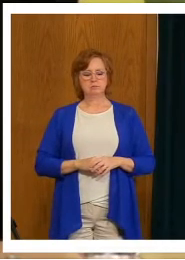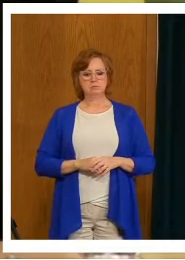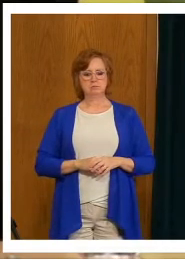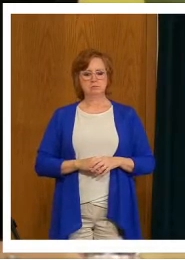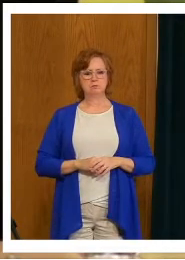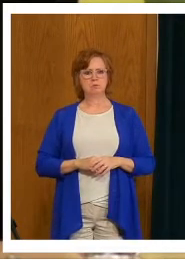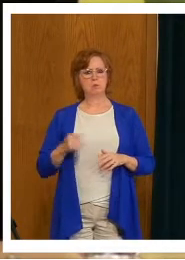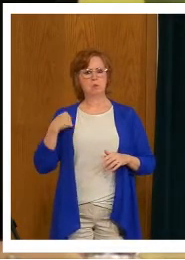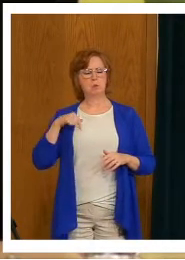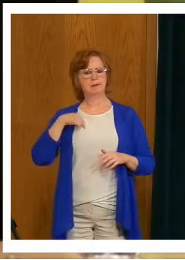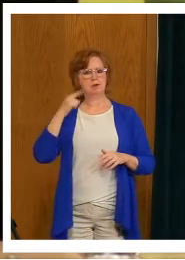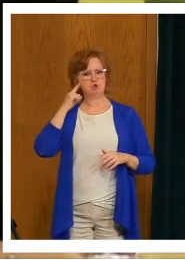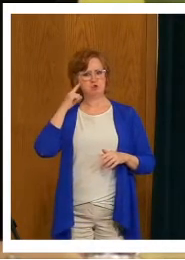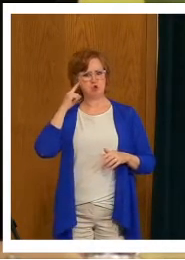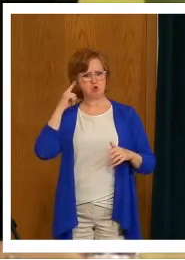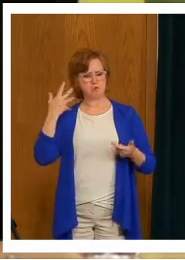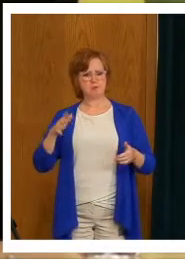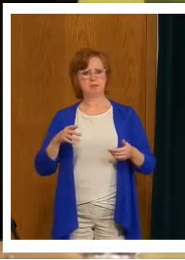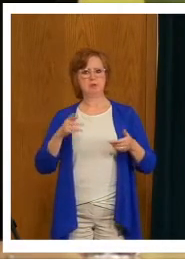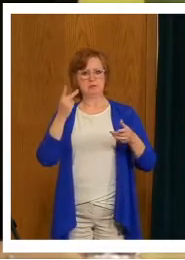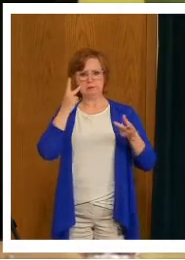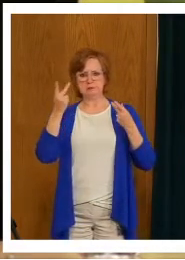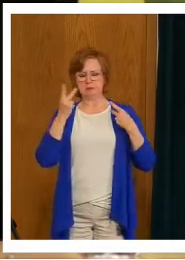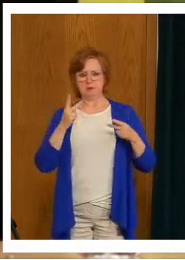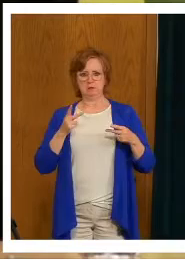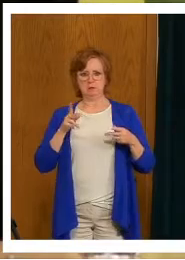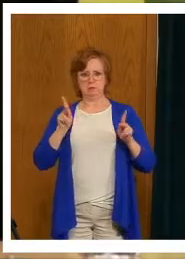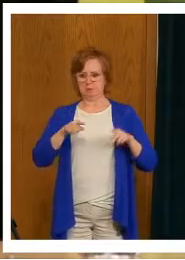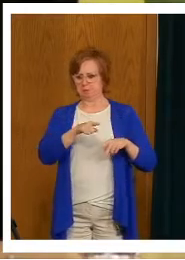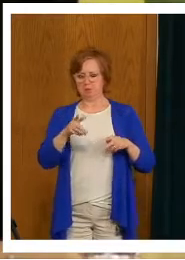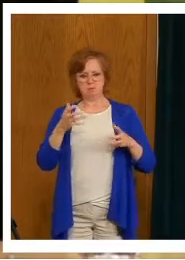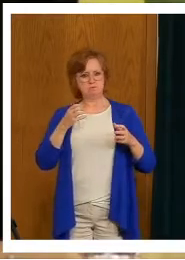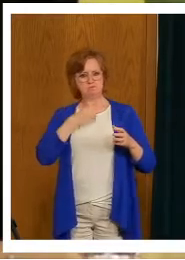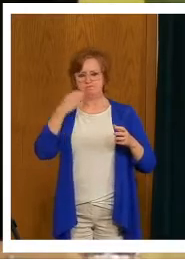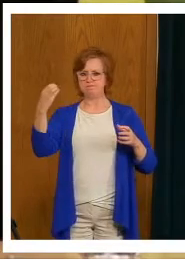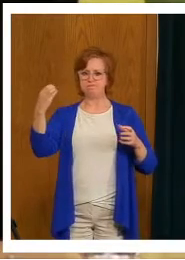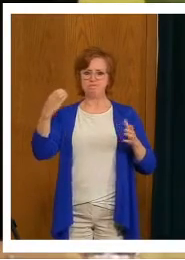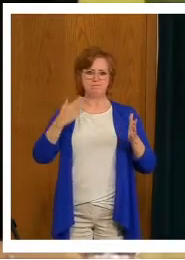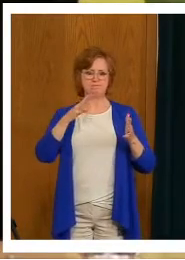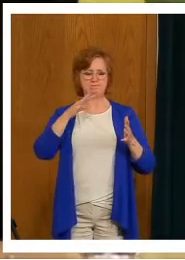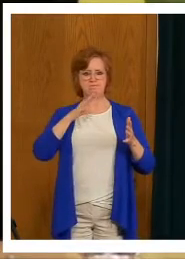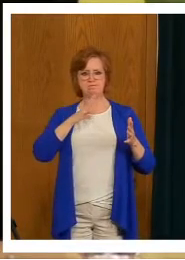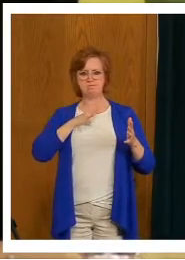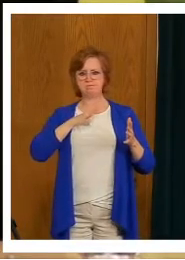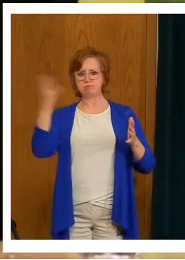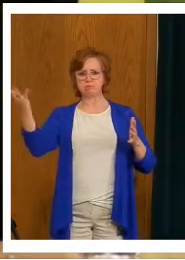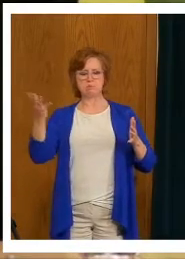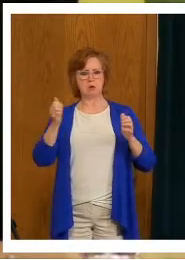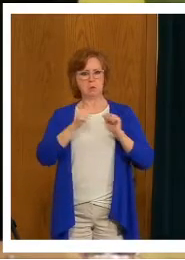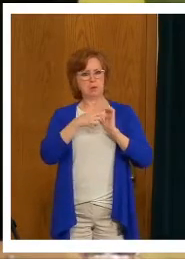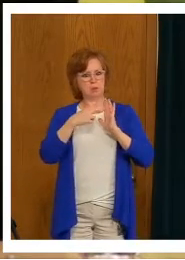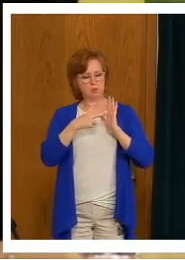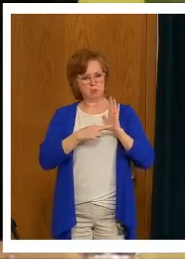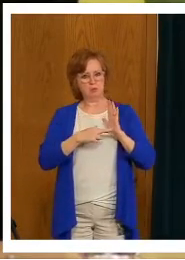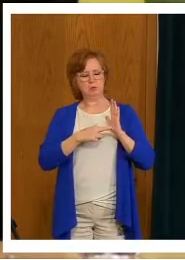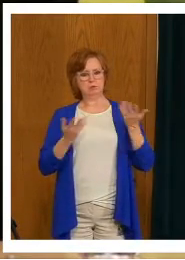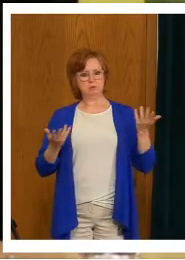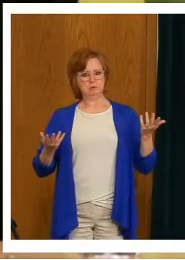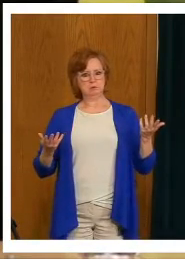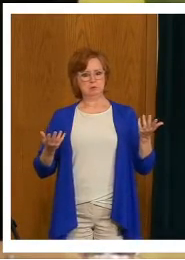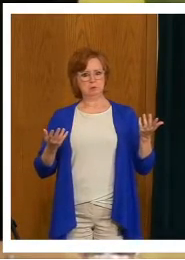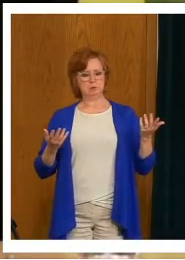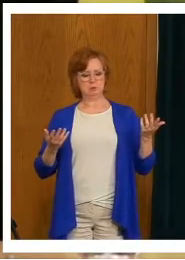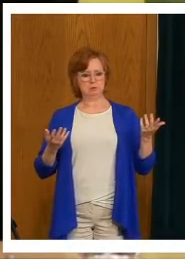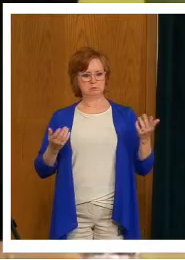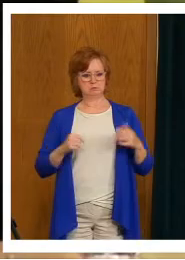around people that want these measures removed. Some feel that the best way to have them